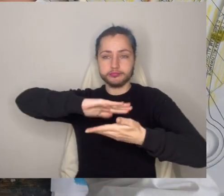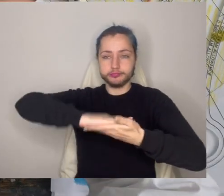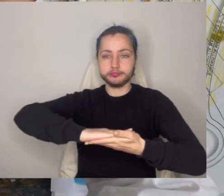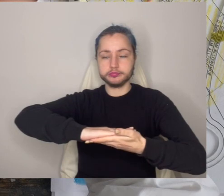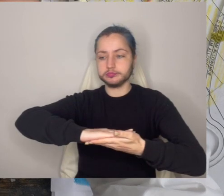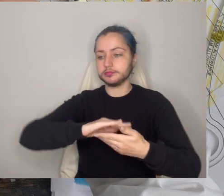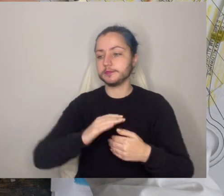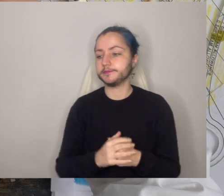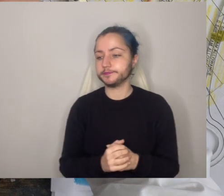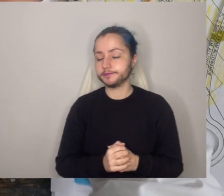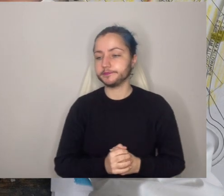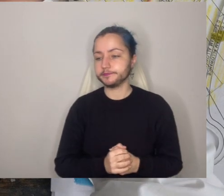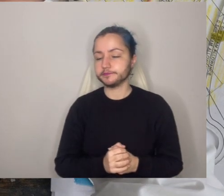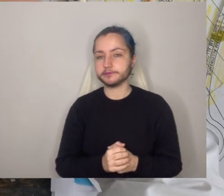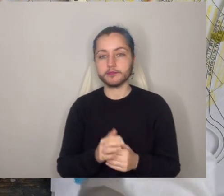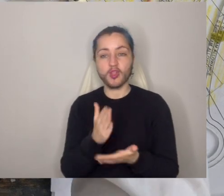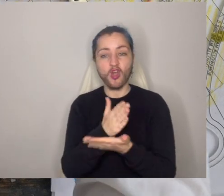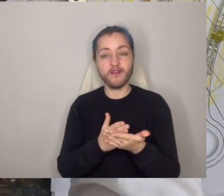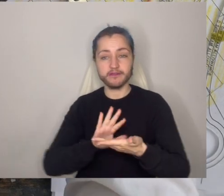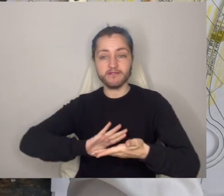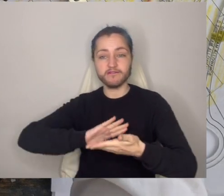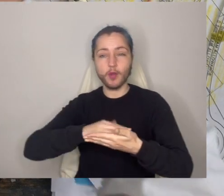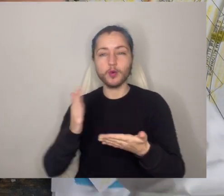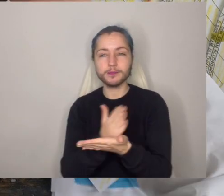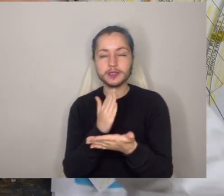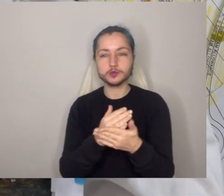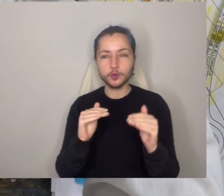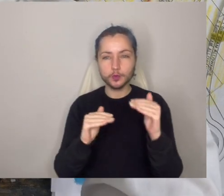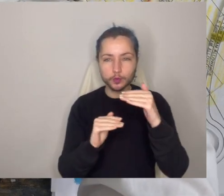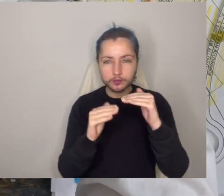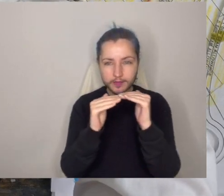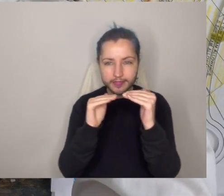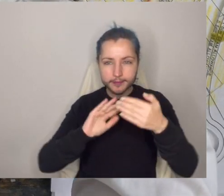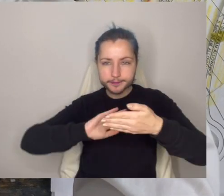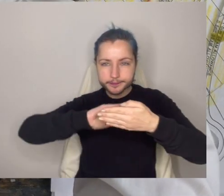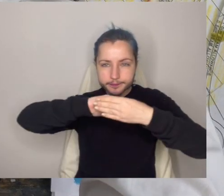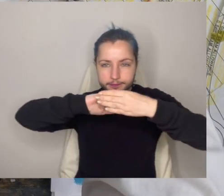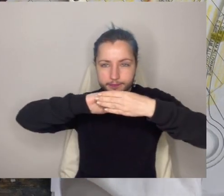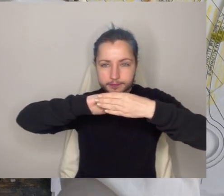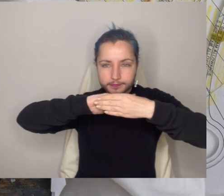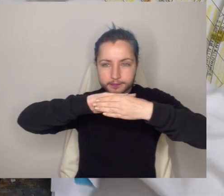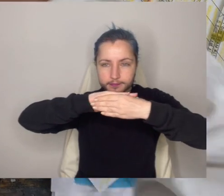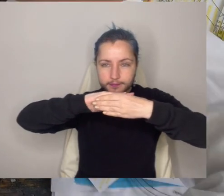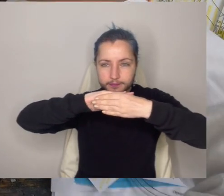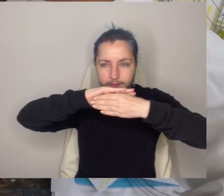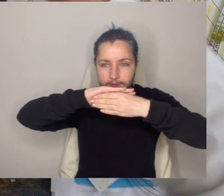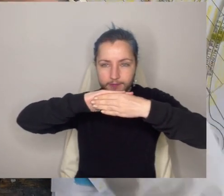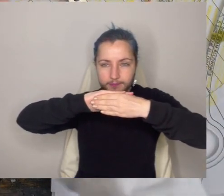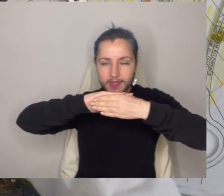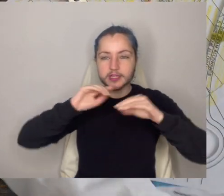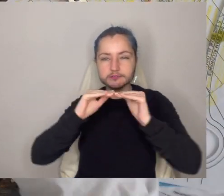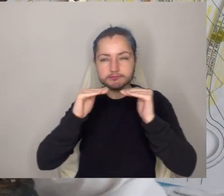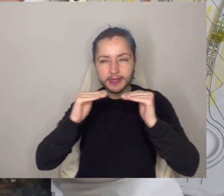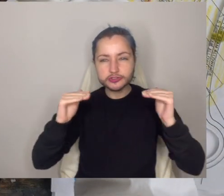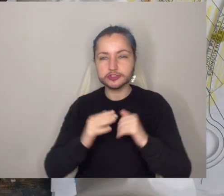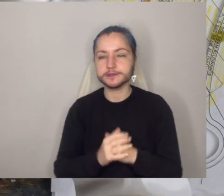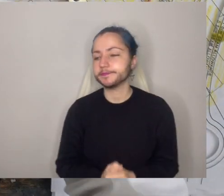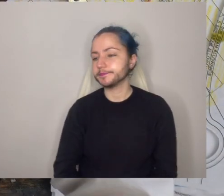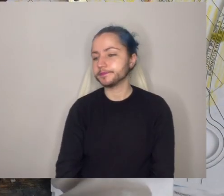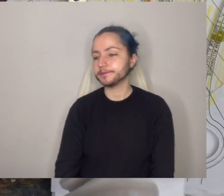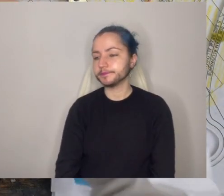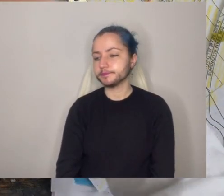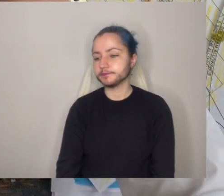Dry a bit more. So to make your sunshine, you take your ladder like this, you turn it over so